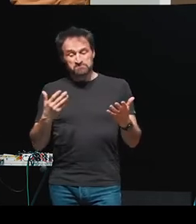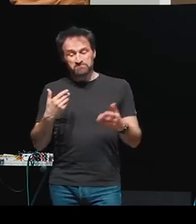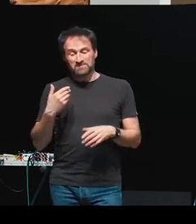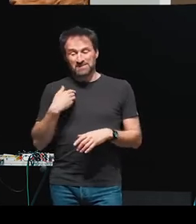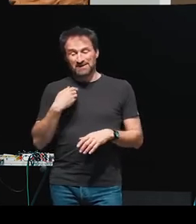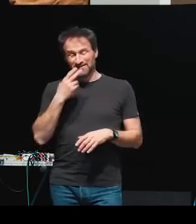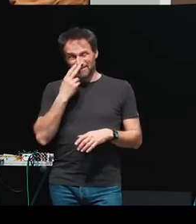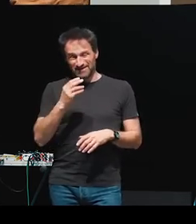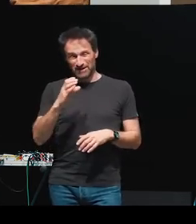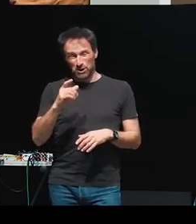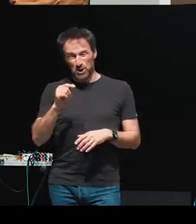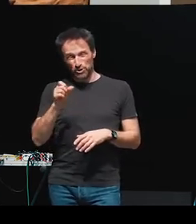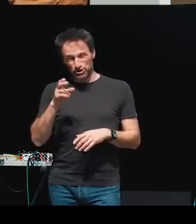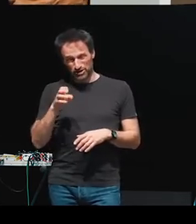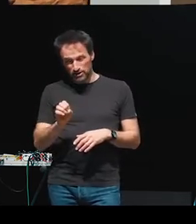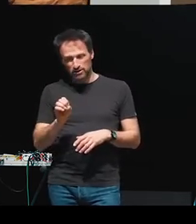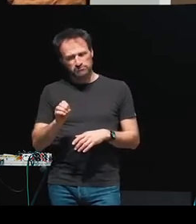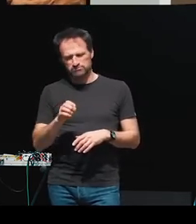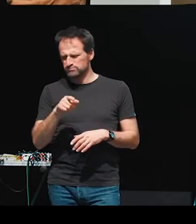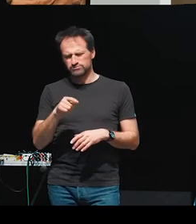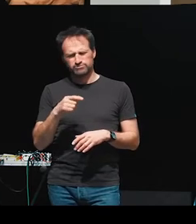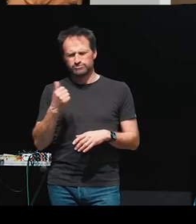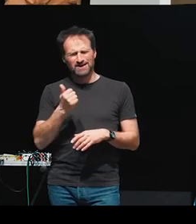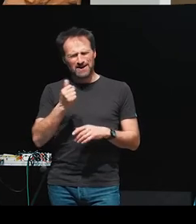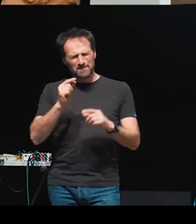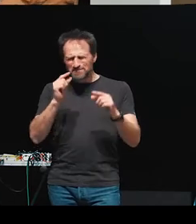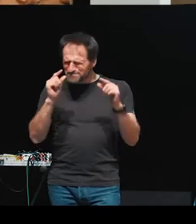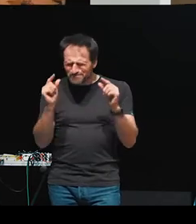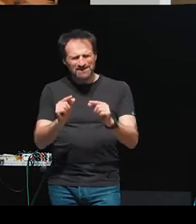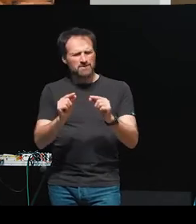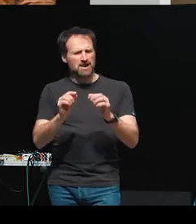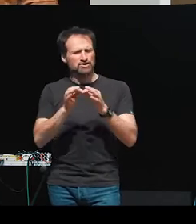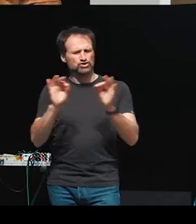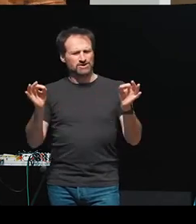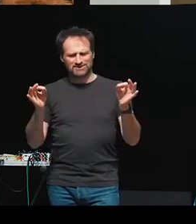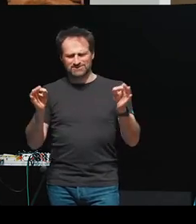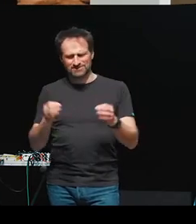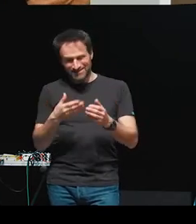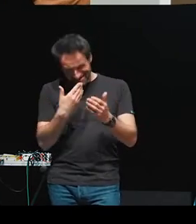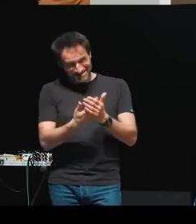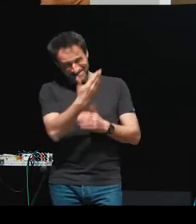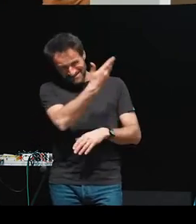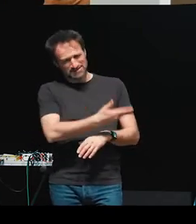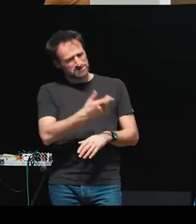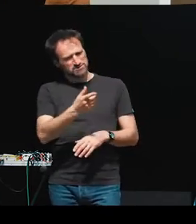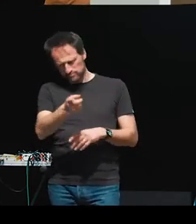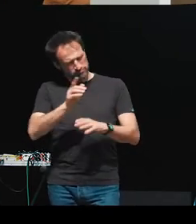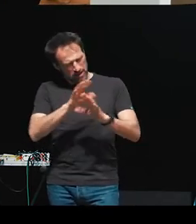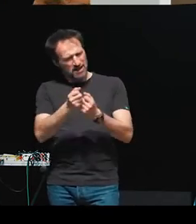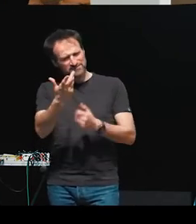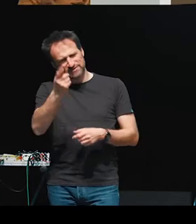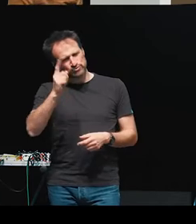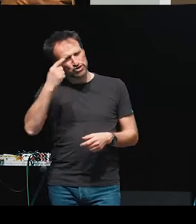Clojure is that it has really minimal syntax. This is basically all you need to know to start writing the language.